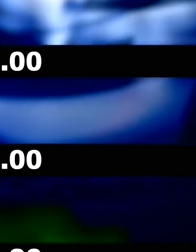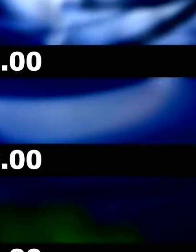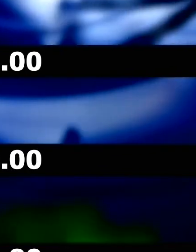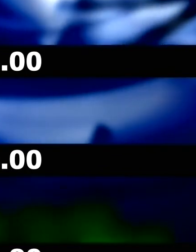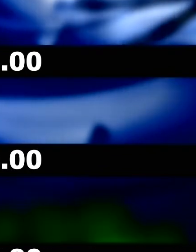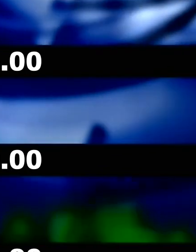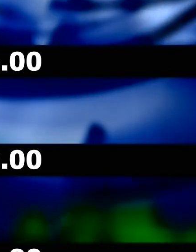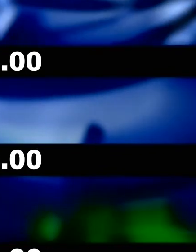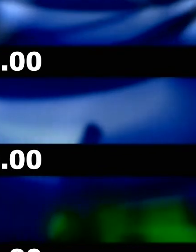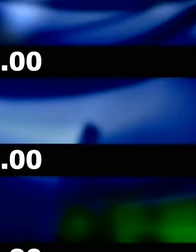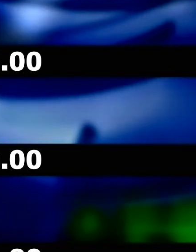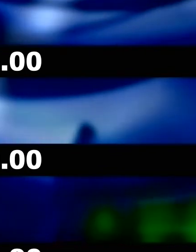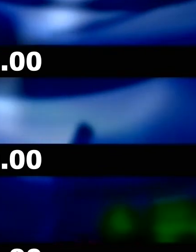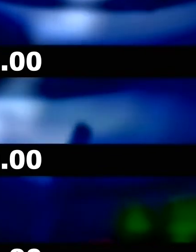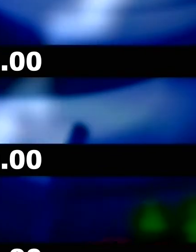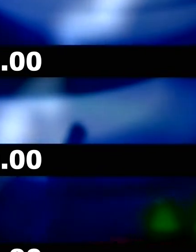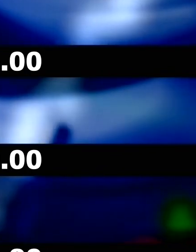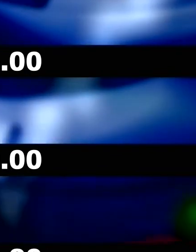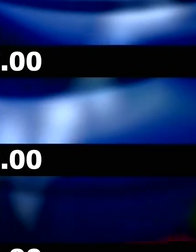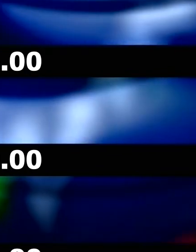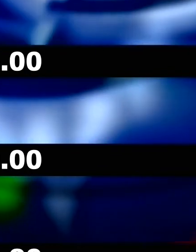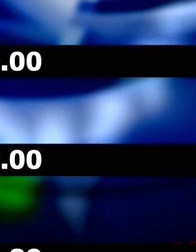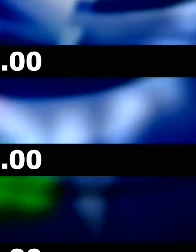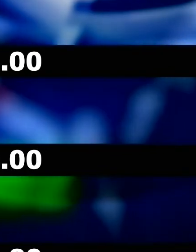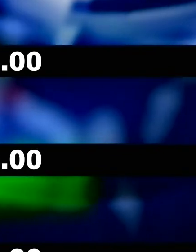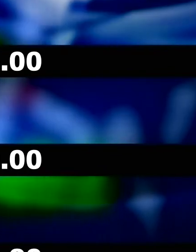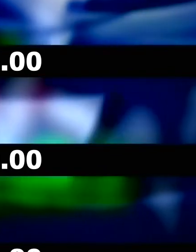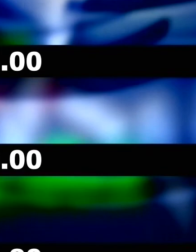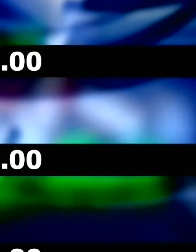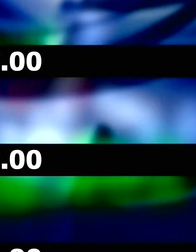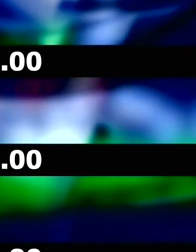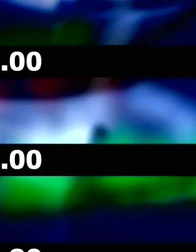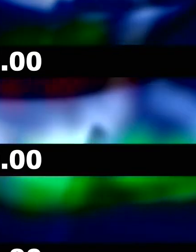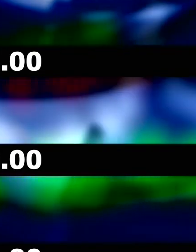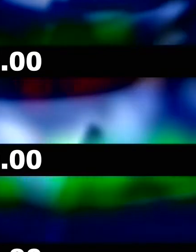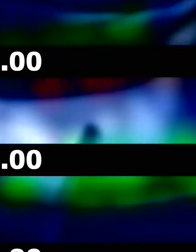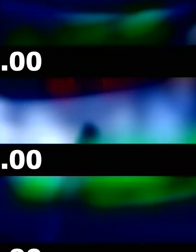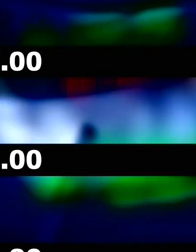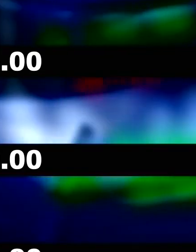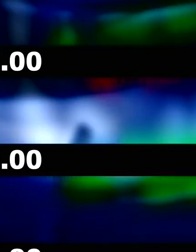$749,625, and they were followed by Trinidad Cement Limited and National Flour Mills Limited.